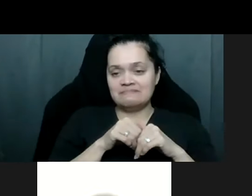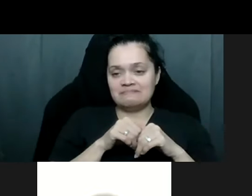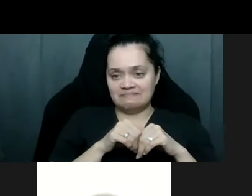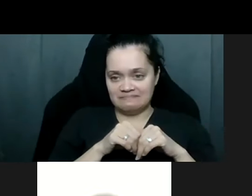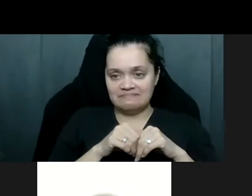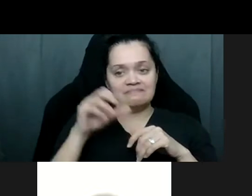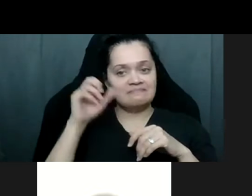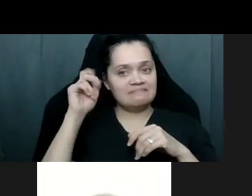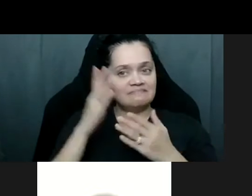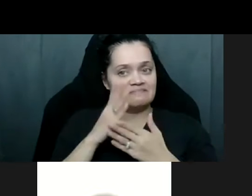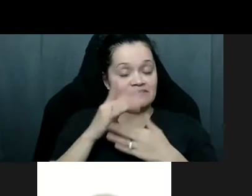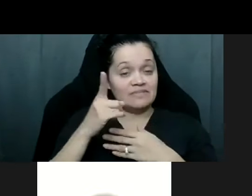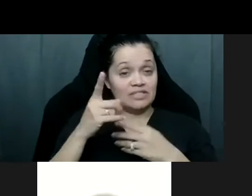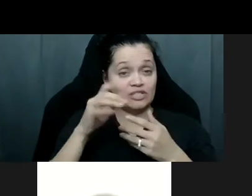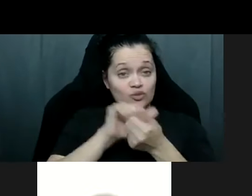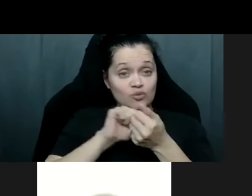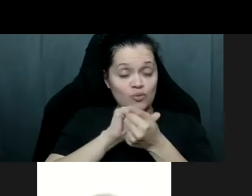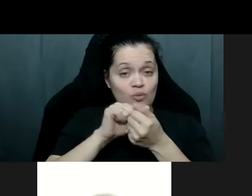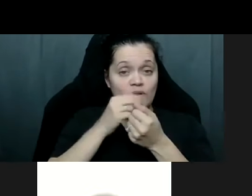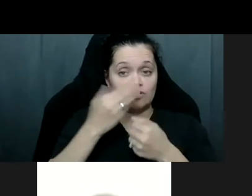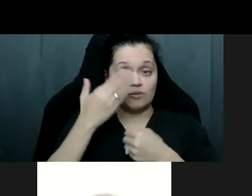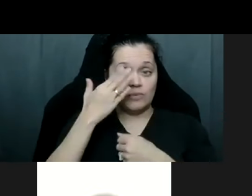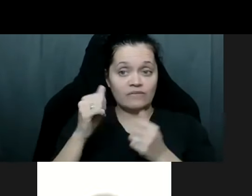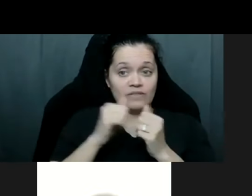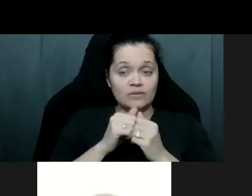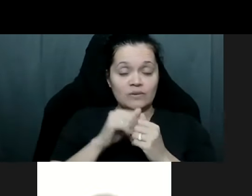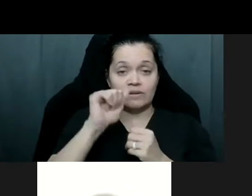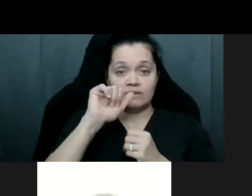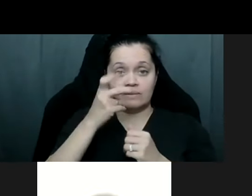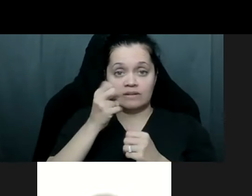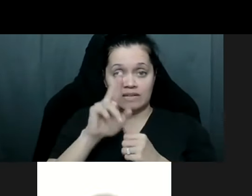All right. Did you wash your breakfast down with amber?